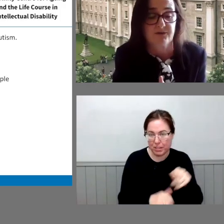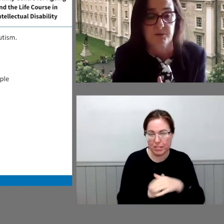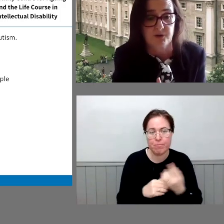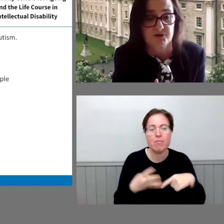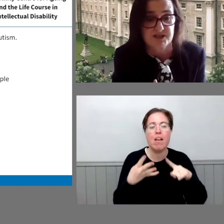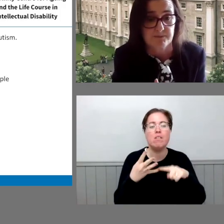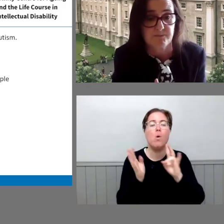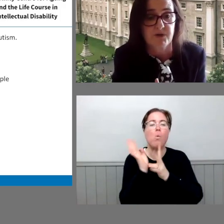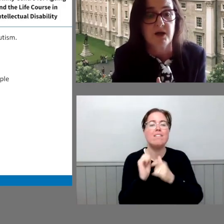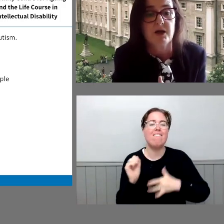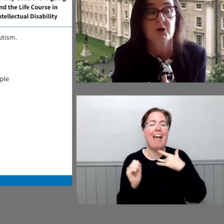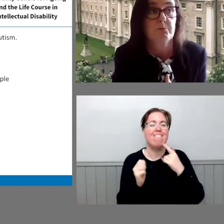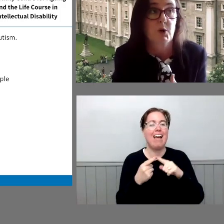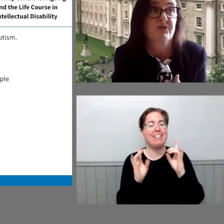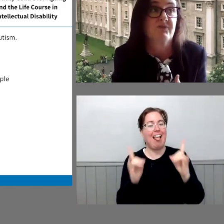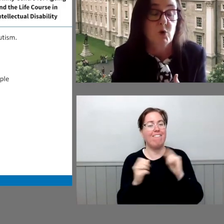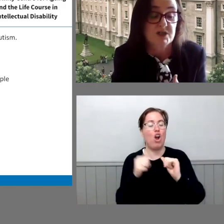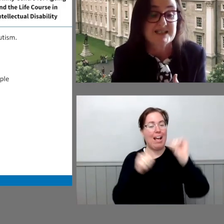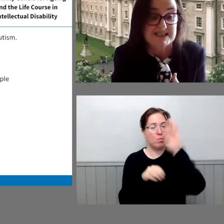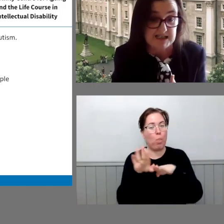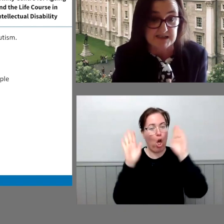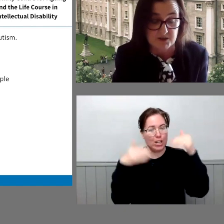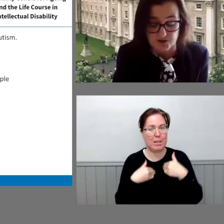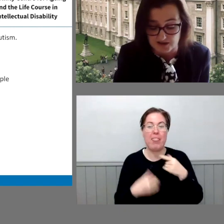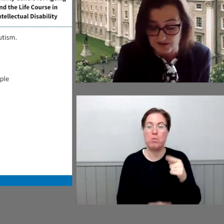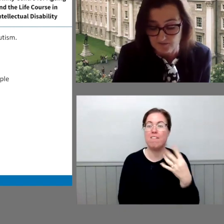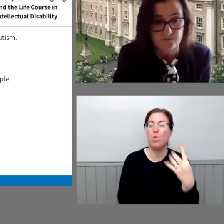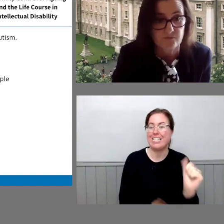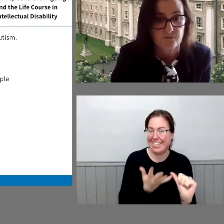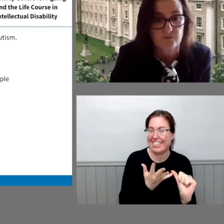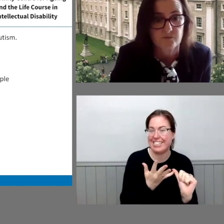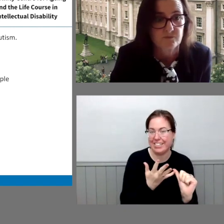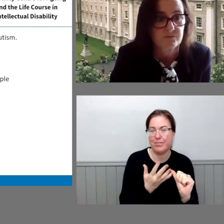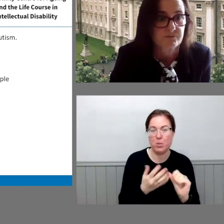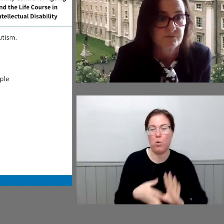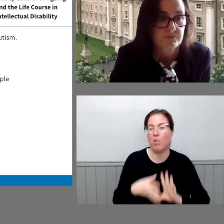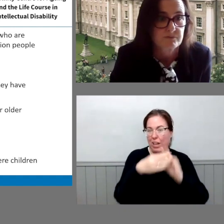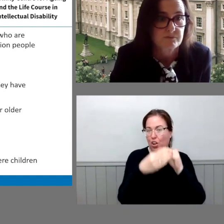health for adults with autism composed 46 studies.